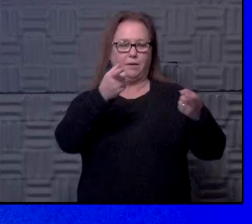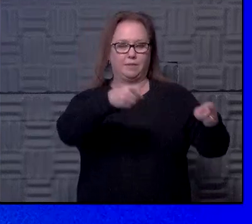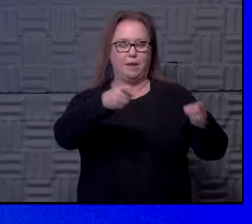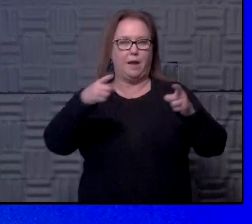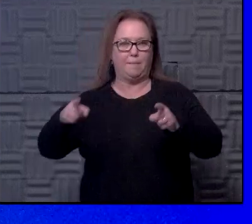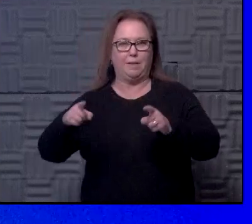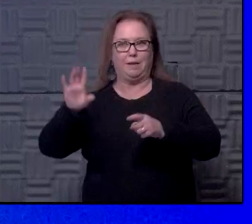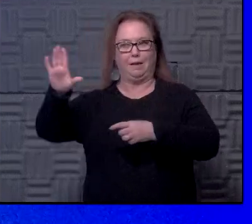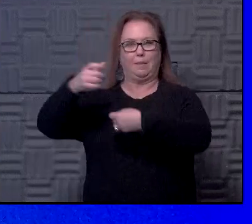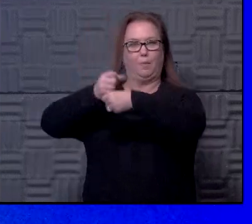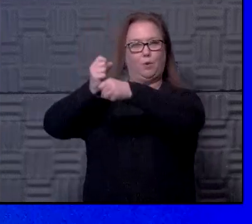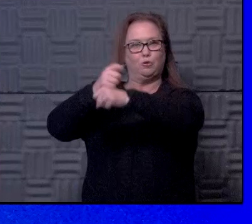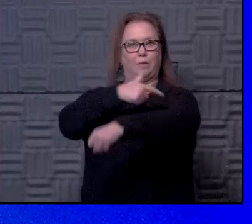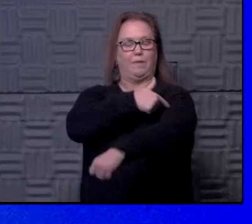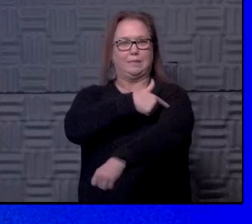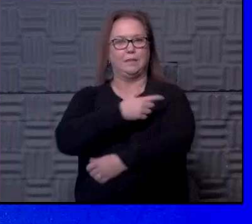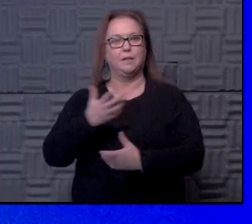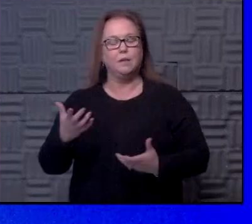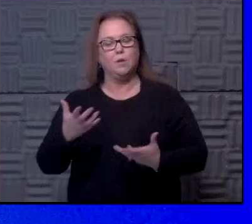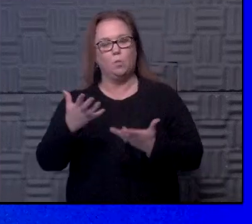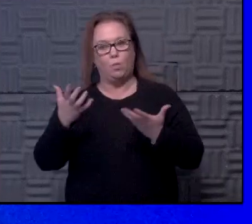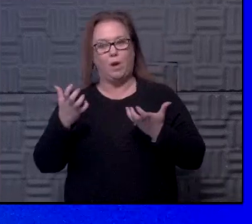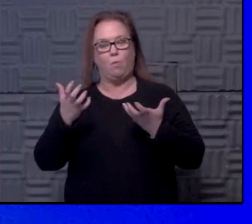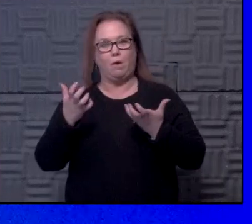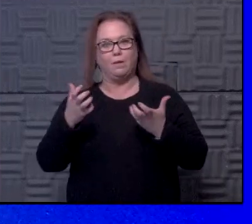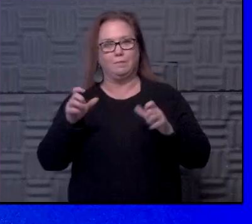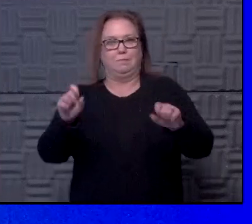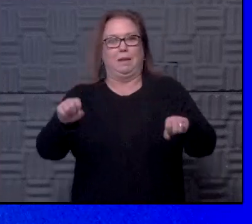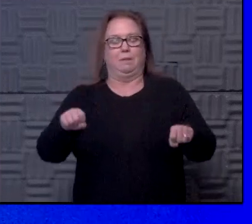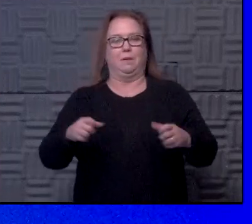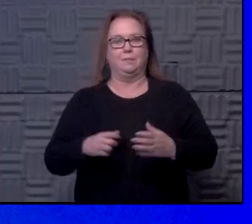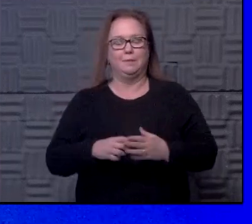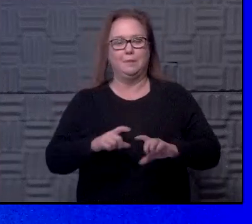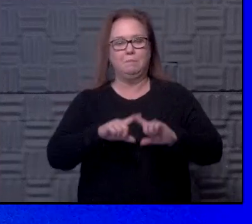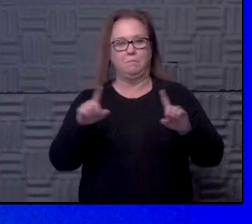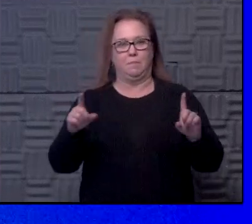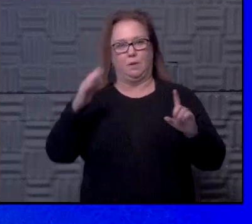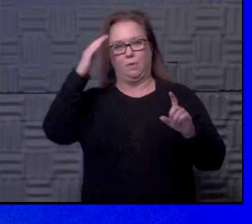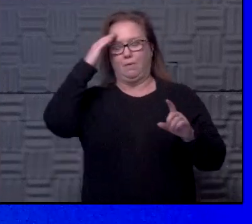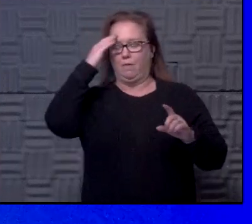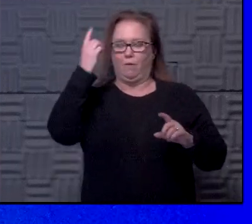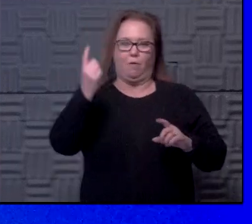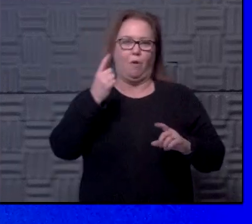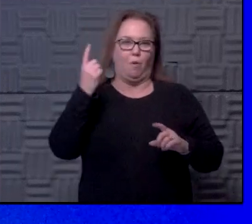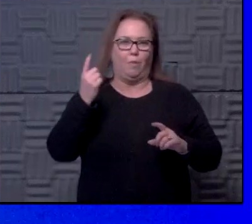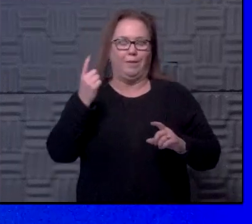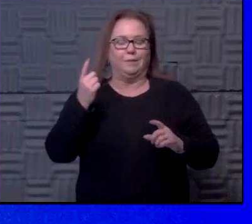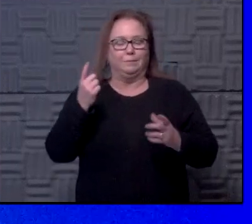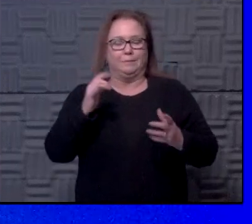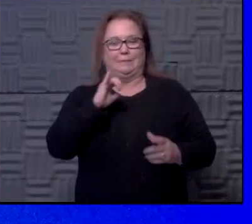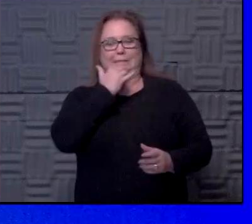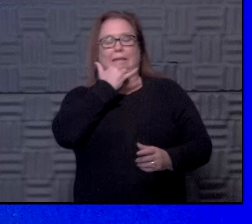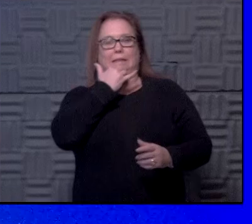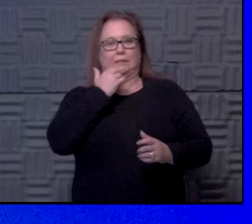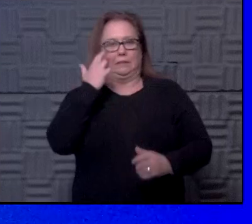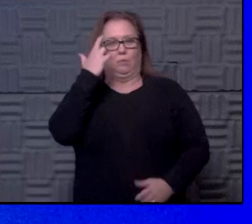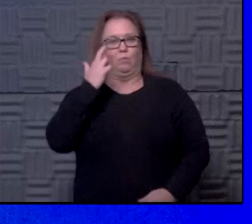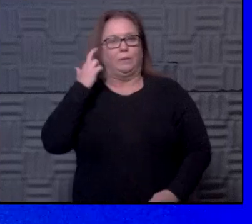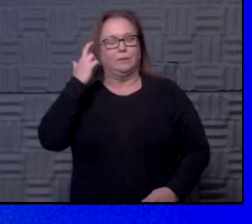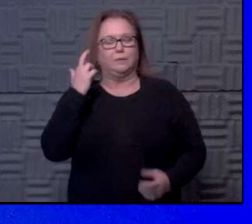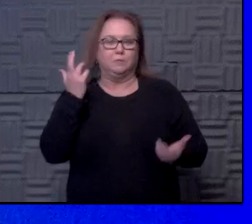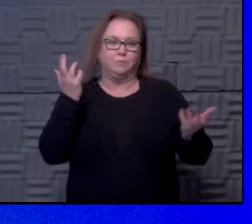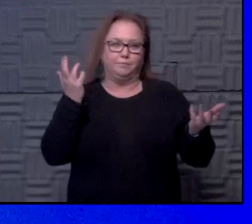production lines as well. We want as many as we can get, but we know that there can always be slip-ups and reasons